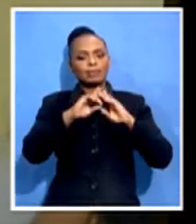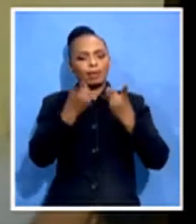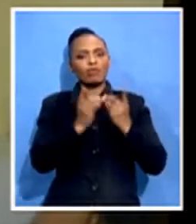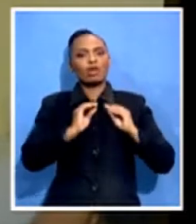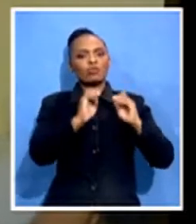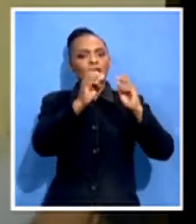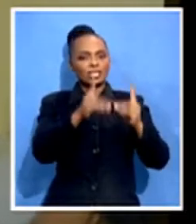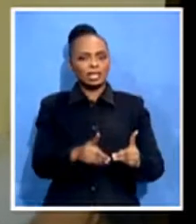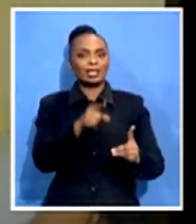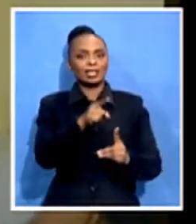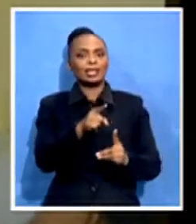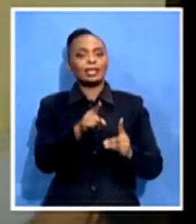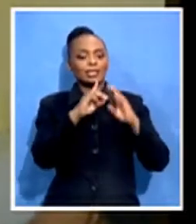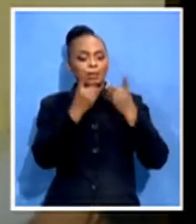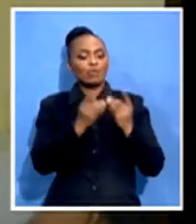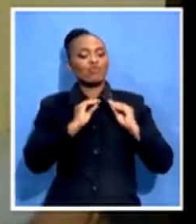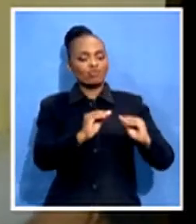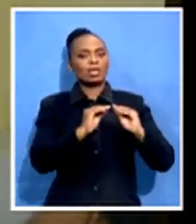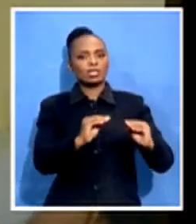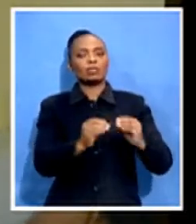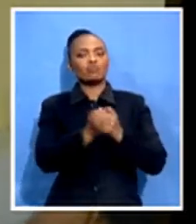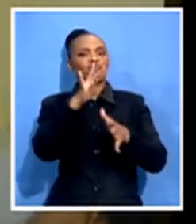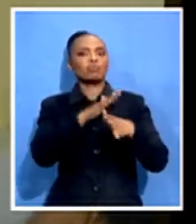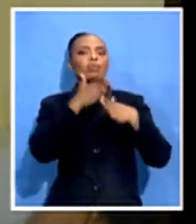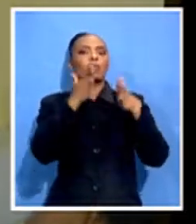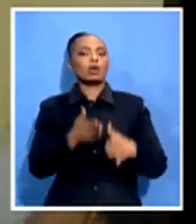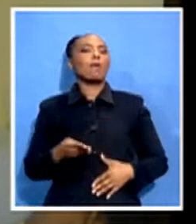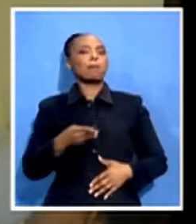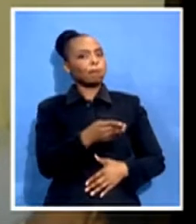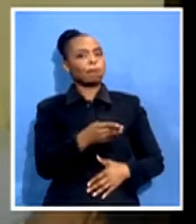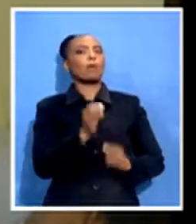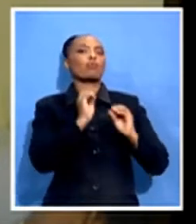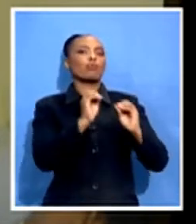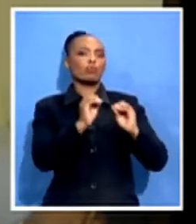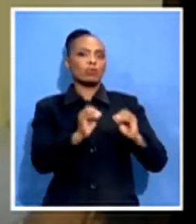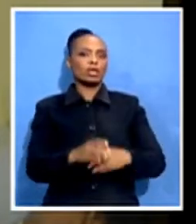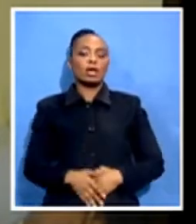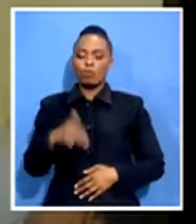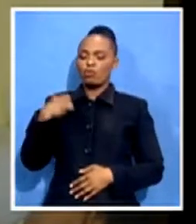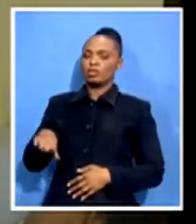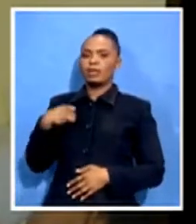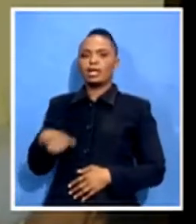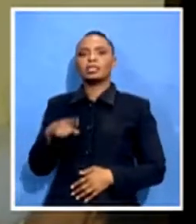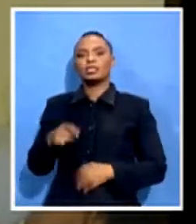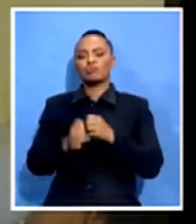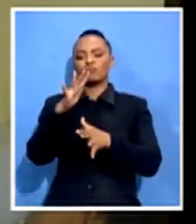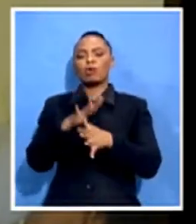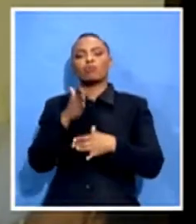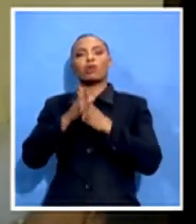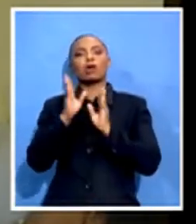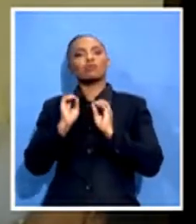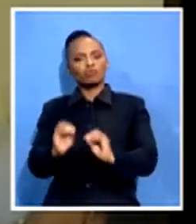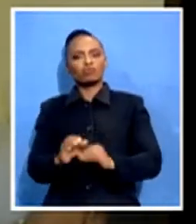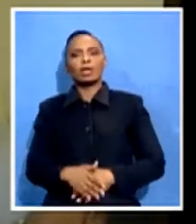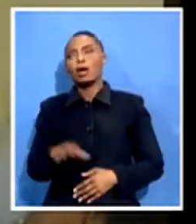frontline workers. You go to the municipalities, you've got city police, you've got South African